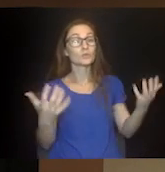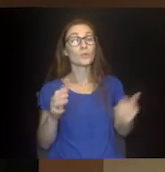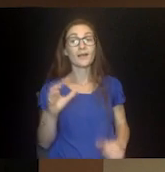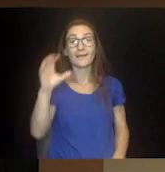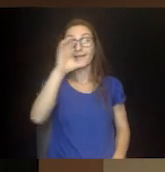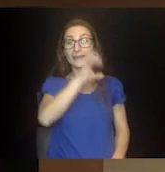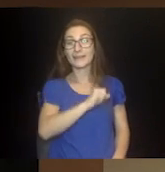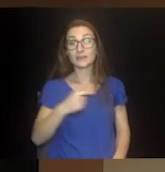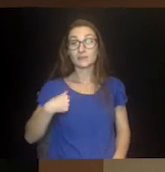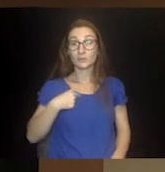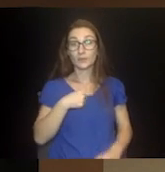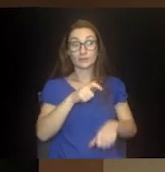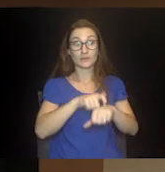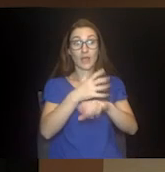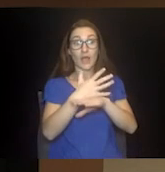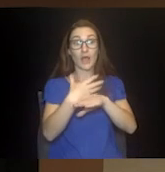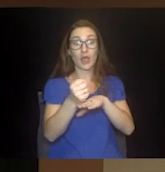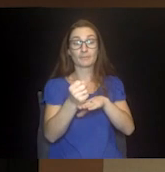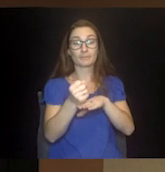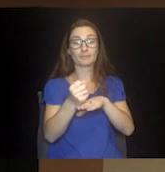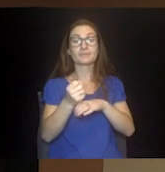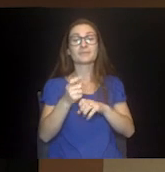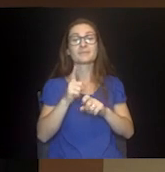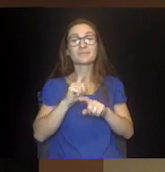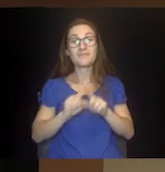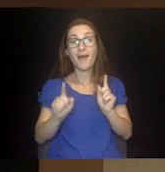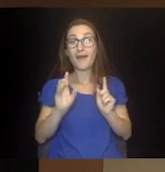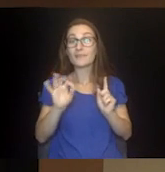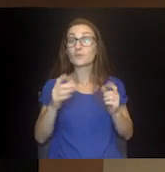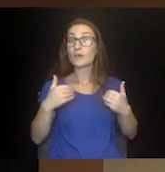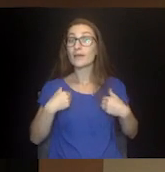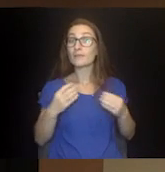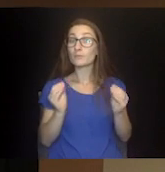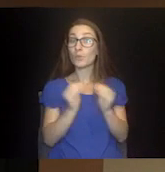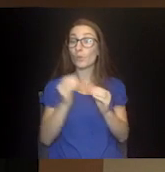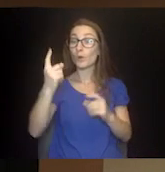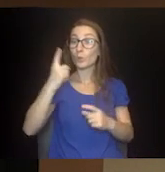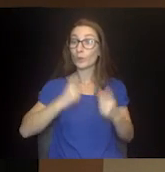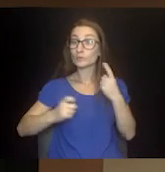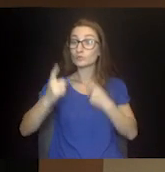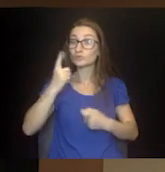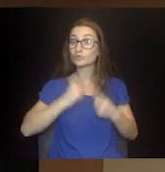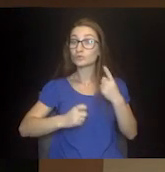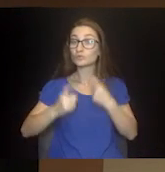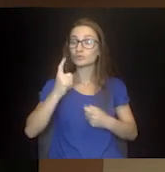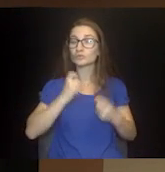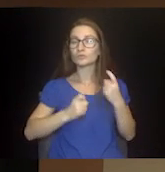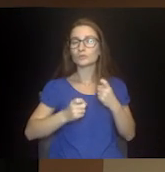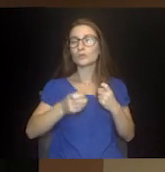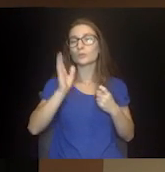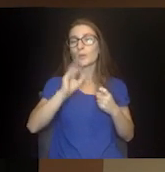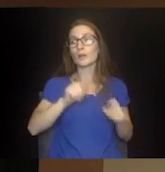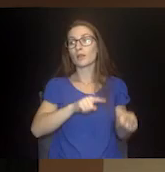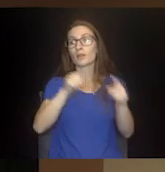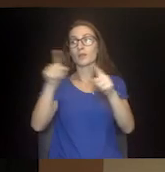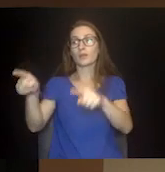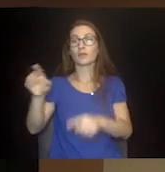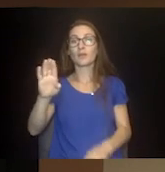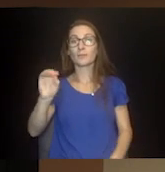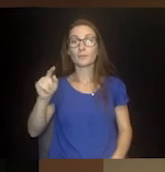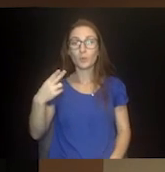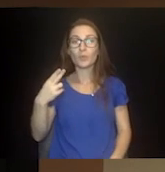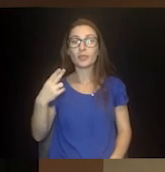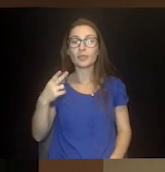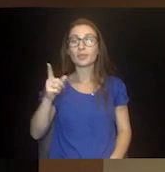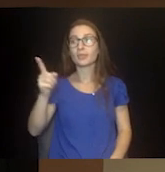So I guess we are running out of time, or actually we're out of time right now. But if you guys have any more questions that you want to ask